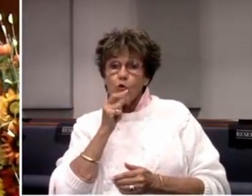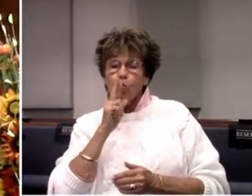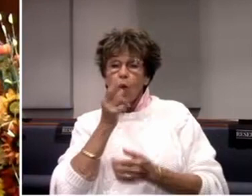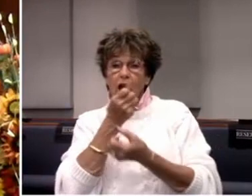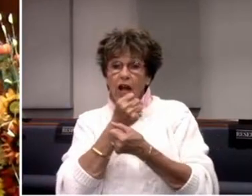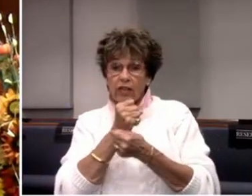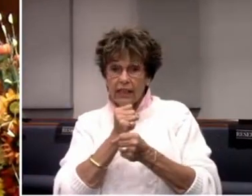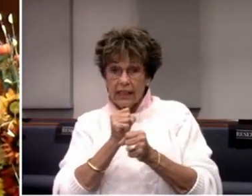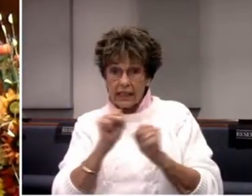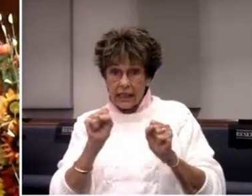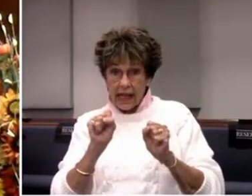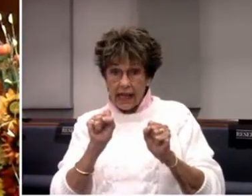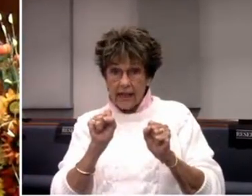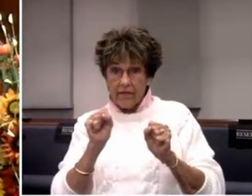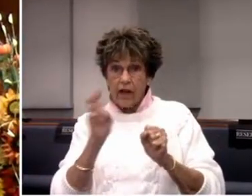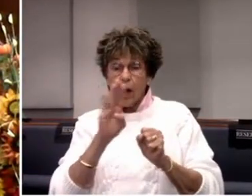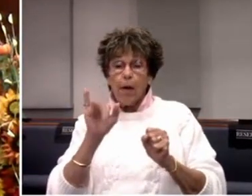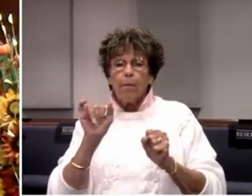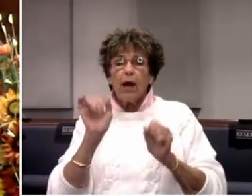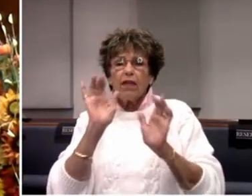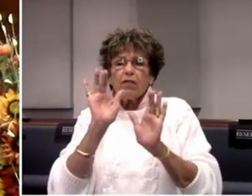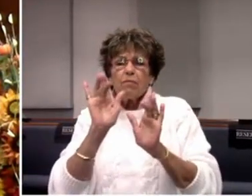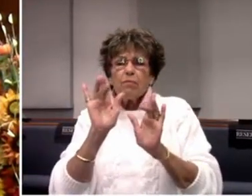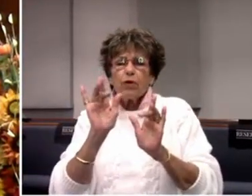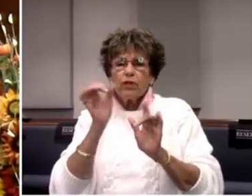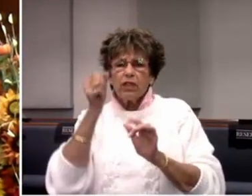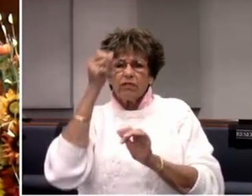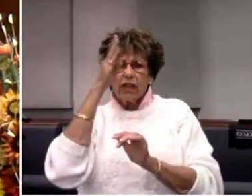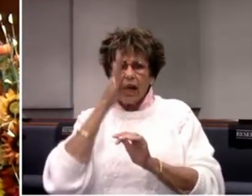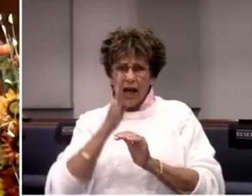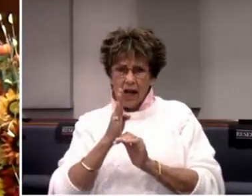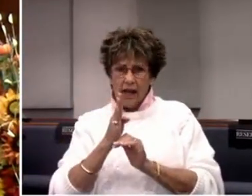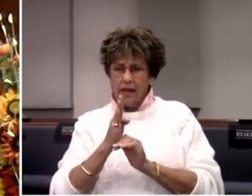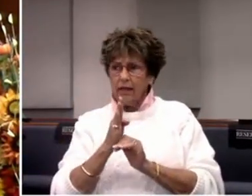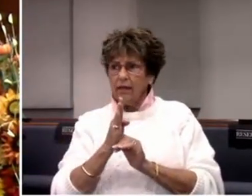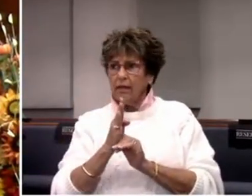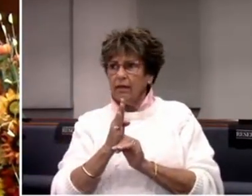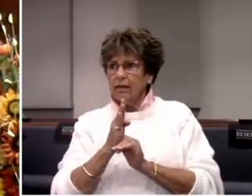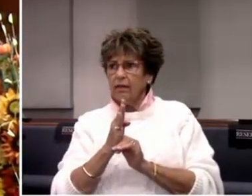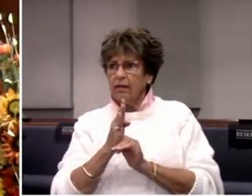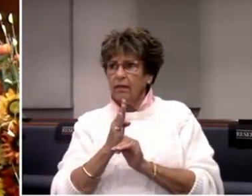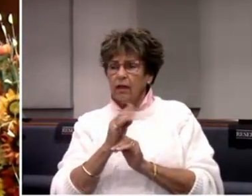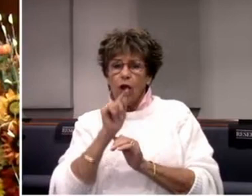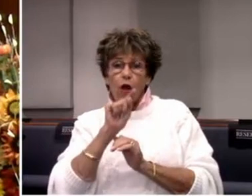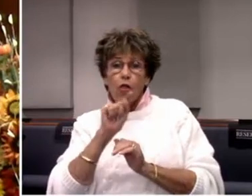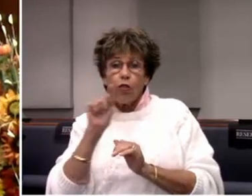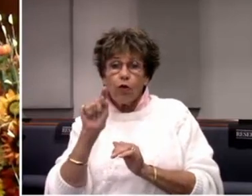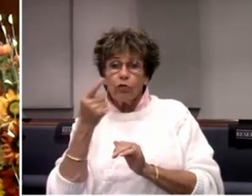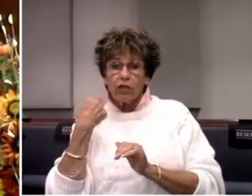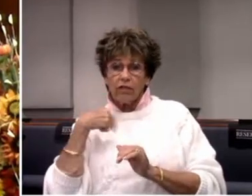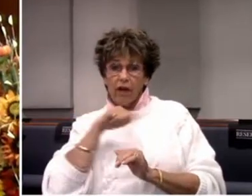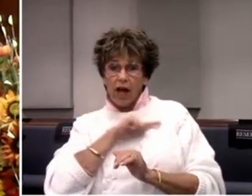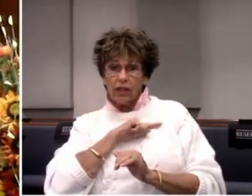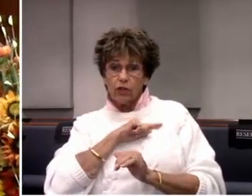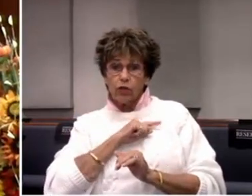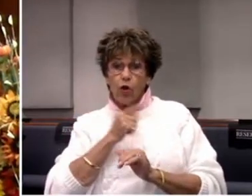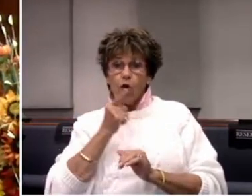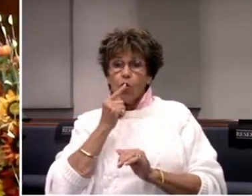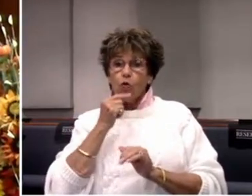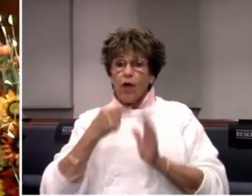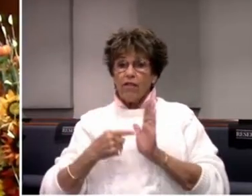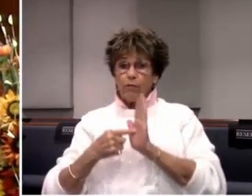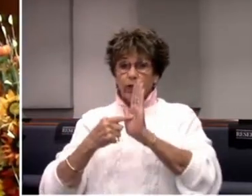number 1 by the mercies of God of chapter 12, those of us that have presented our bodies a